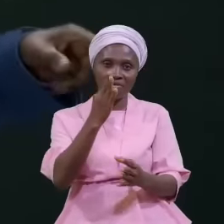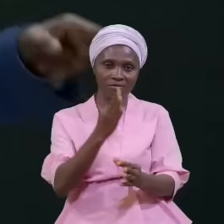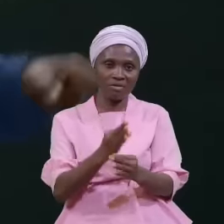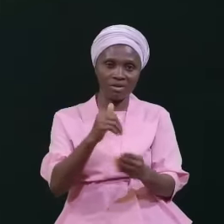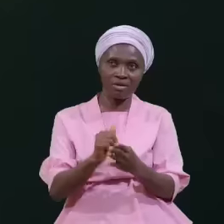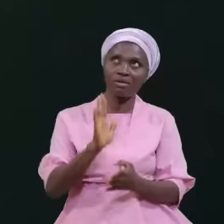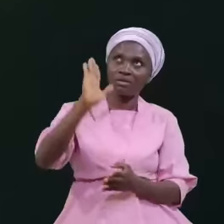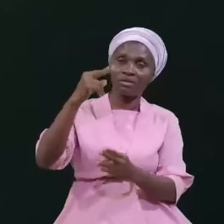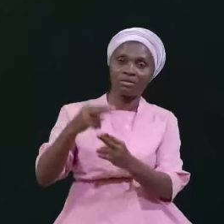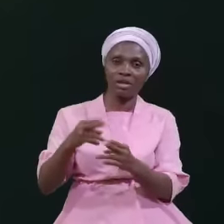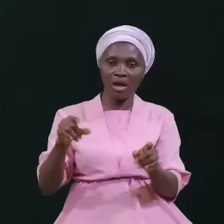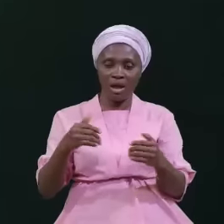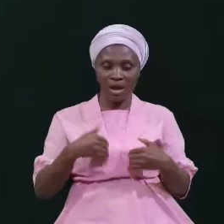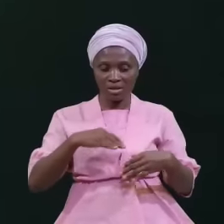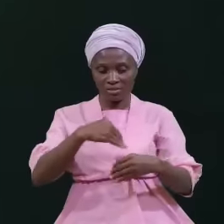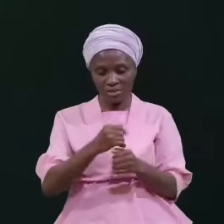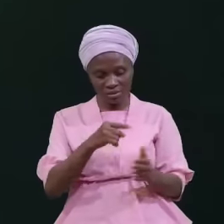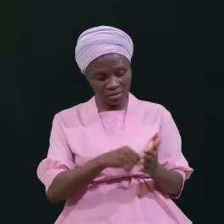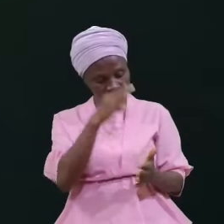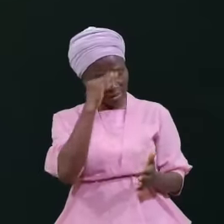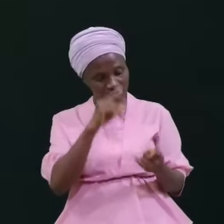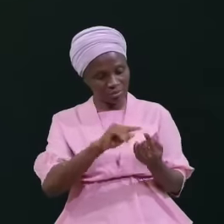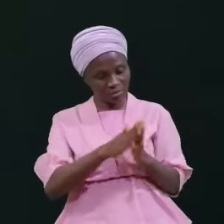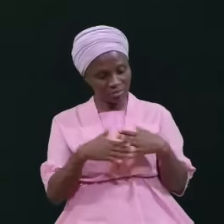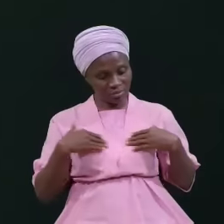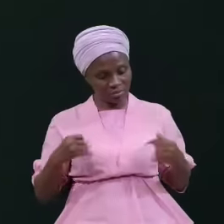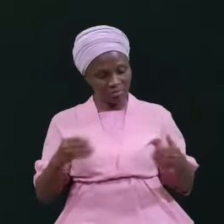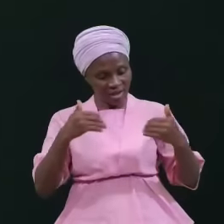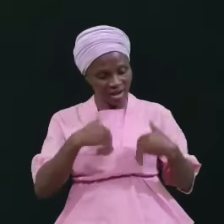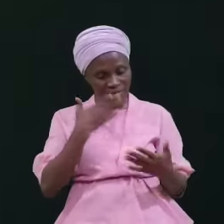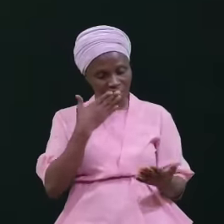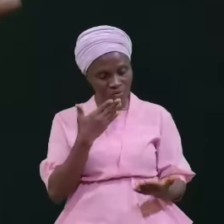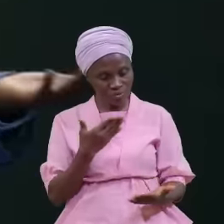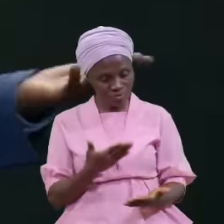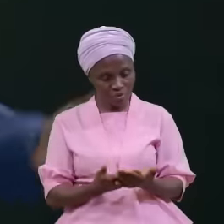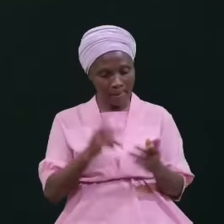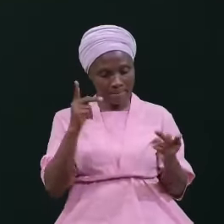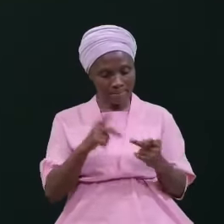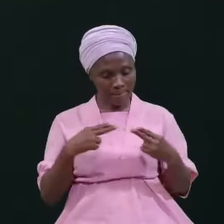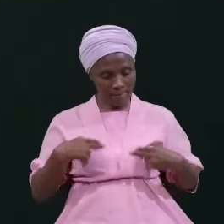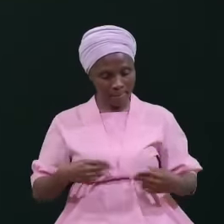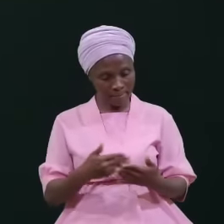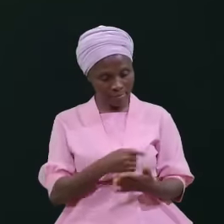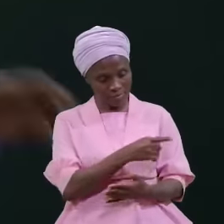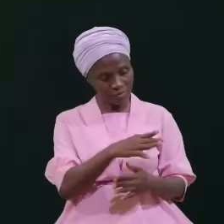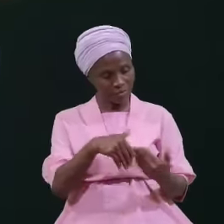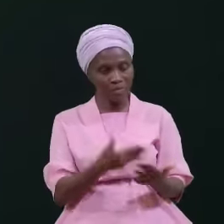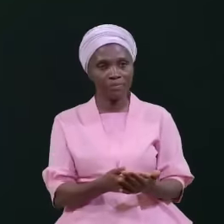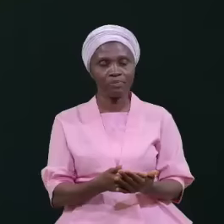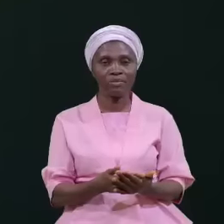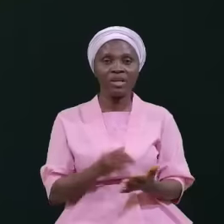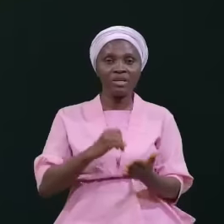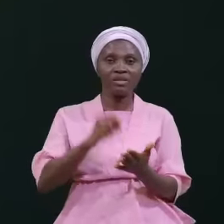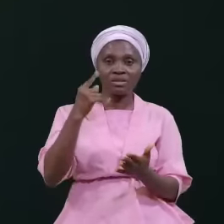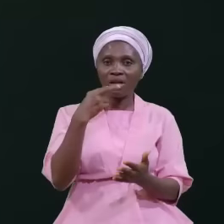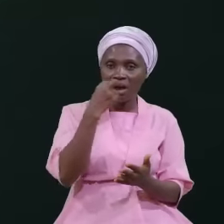man whole, having sound, perfect health before you all. Is the mention of the name that